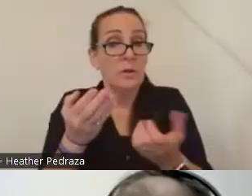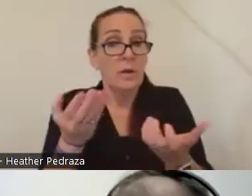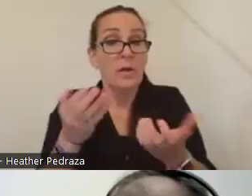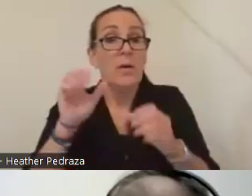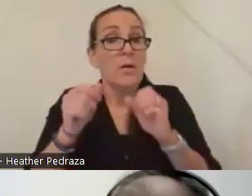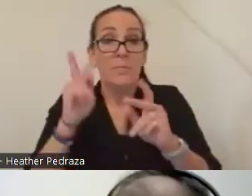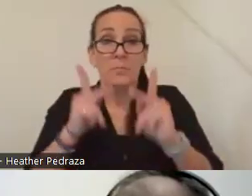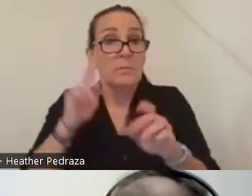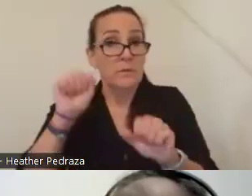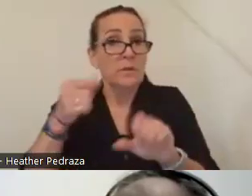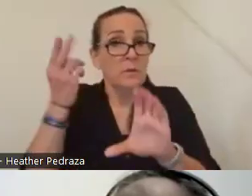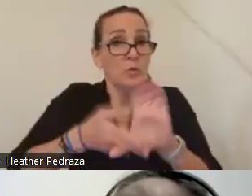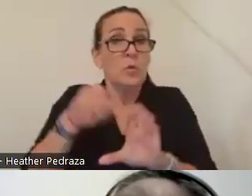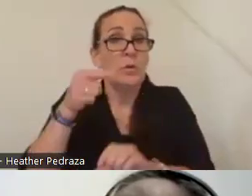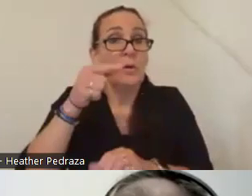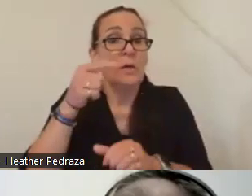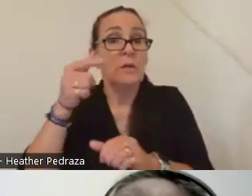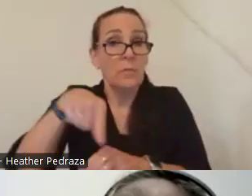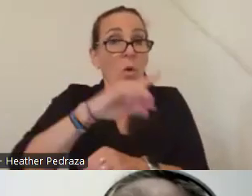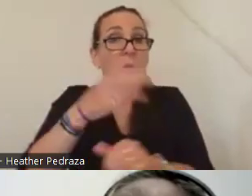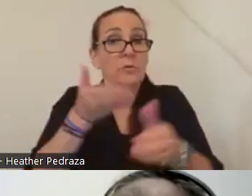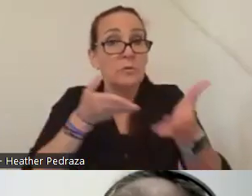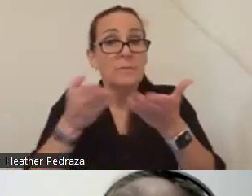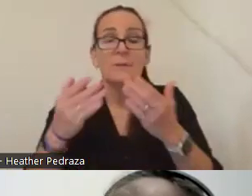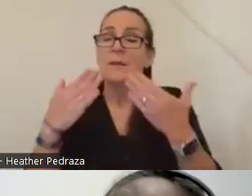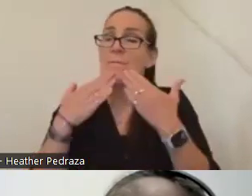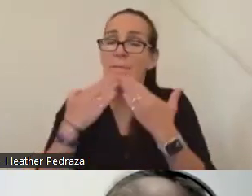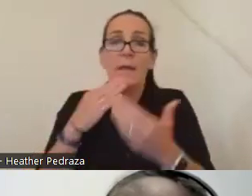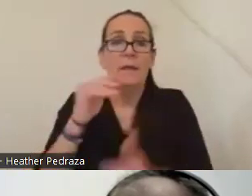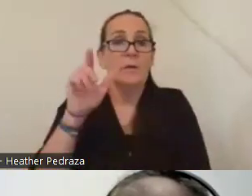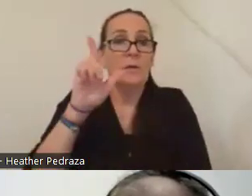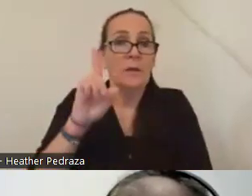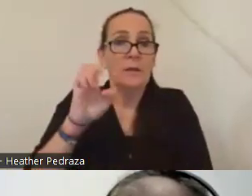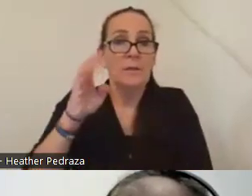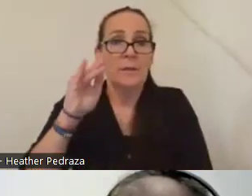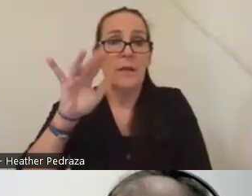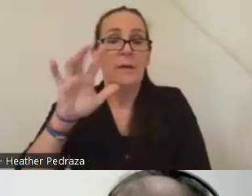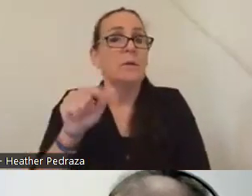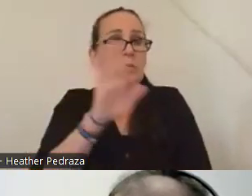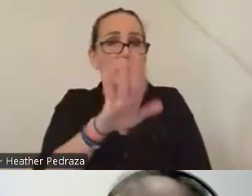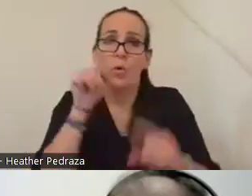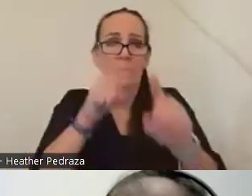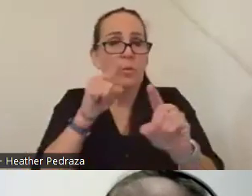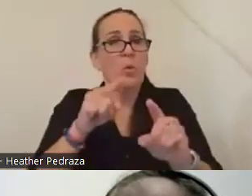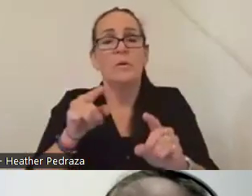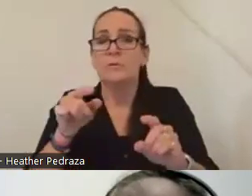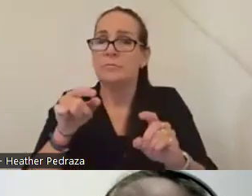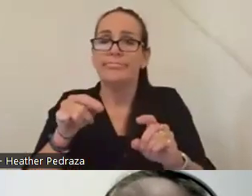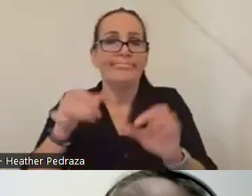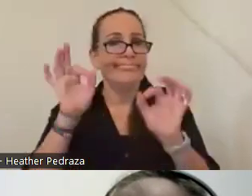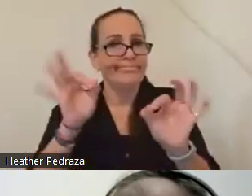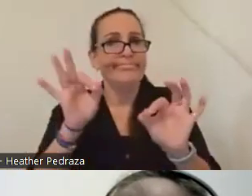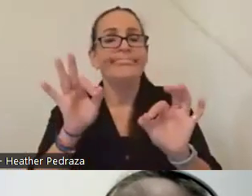need to? And thank you, Debbie. Your points are so needed, and we really appreciate your advocacy with